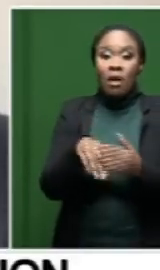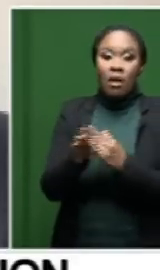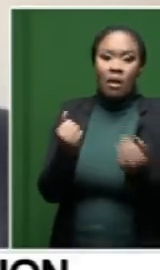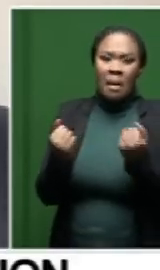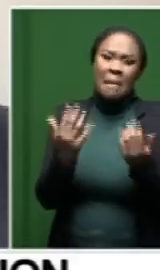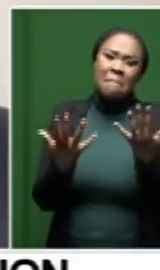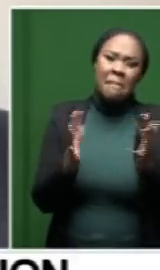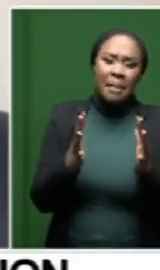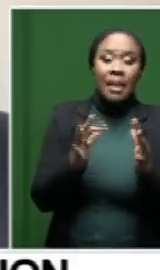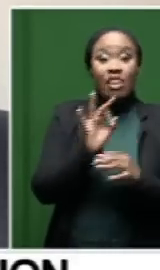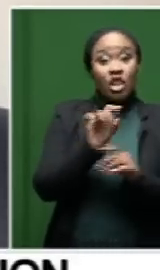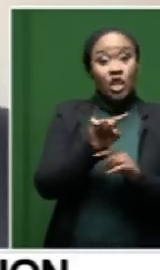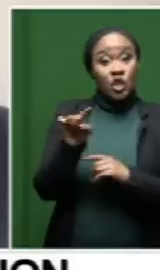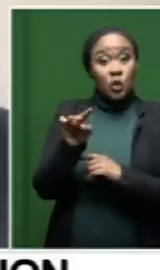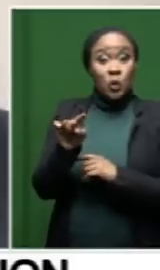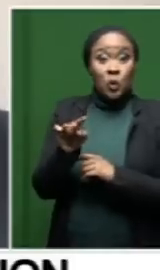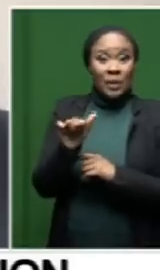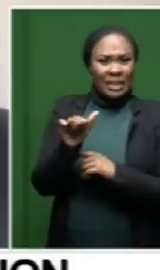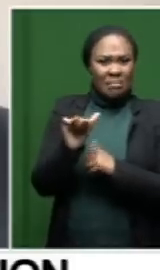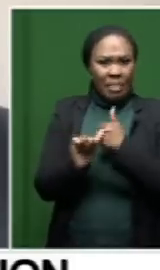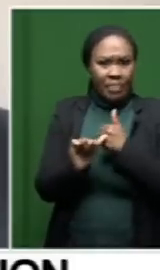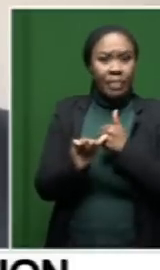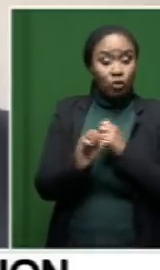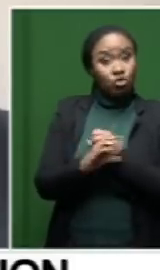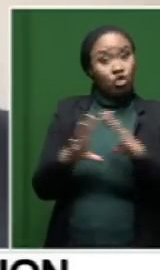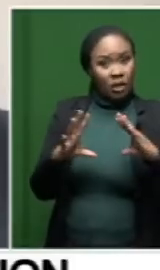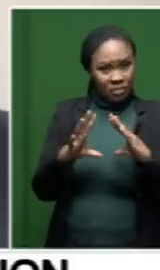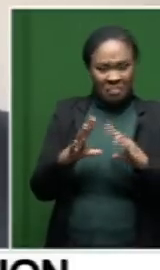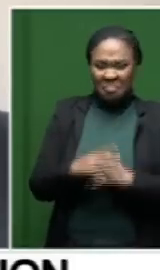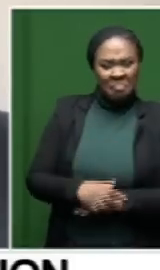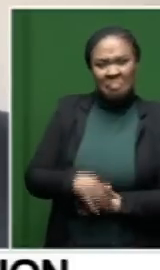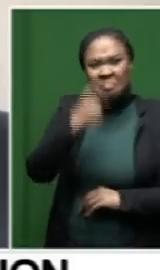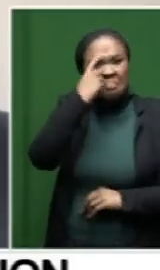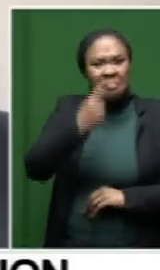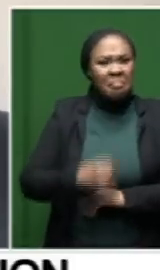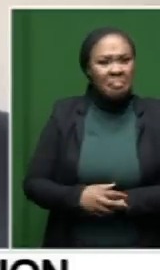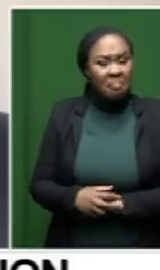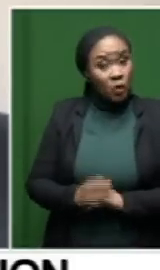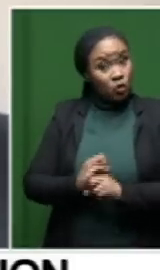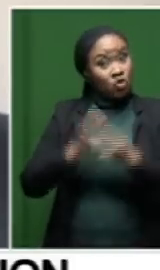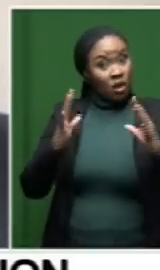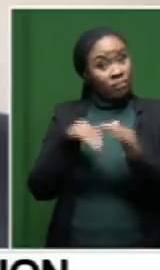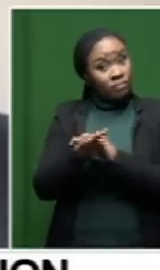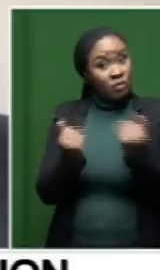between 3 and 6 months' time. I'm not convinced. I don't know if you're convinced. Do you think this is going to